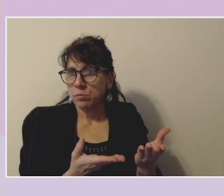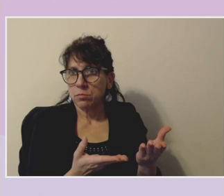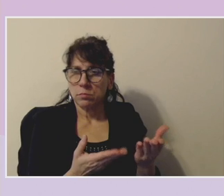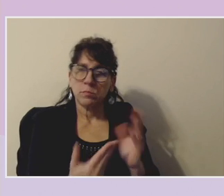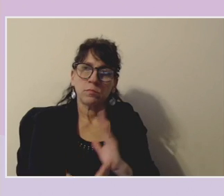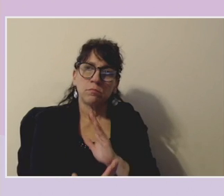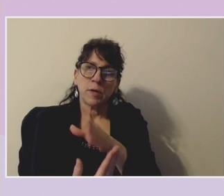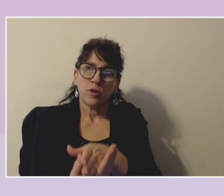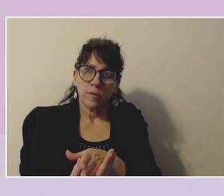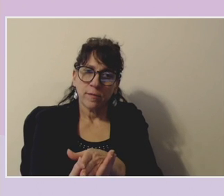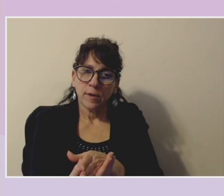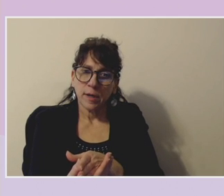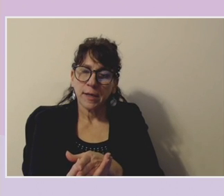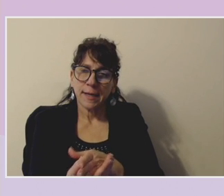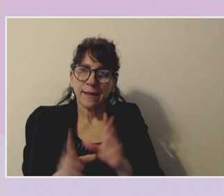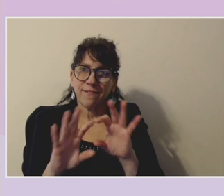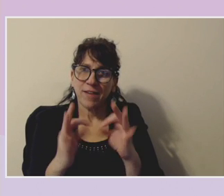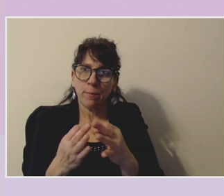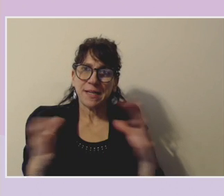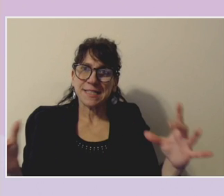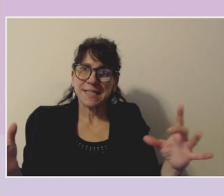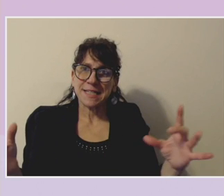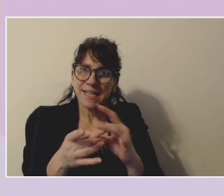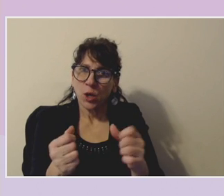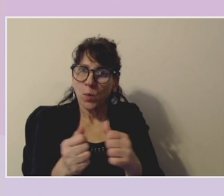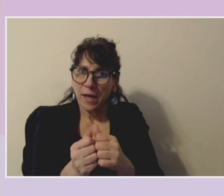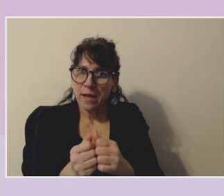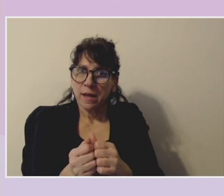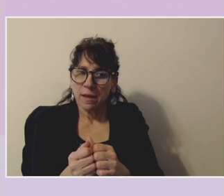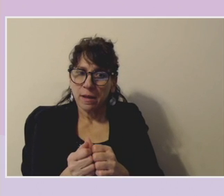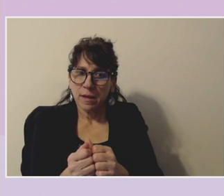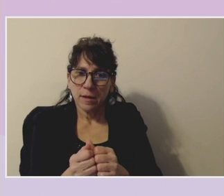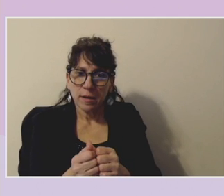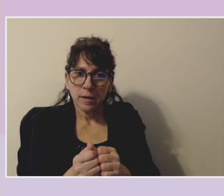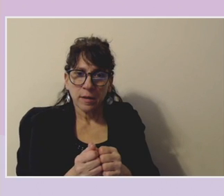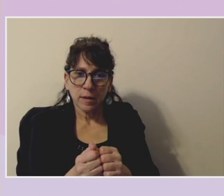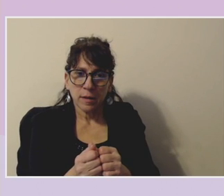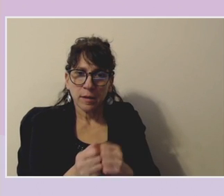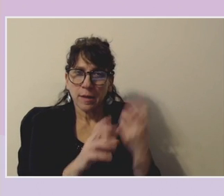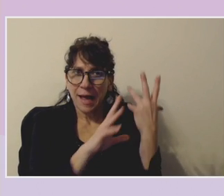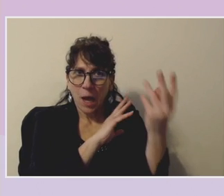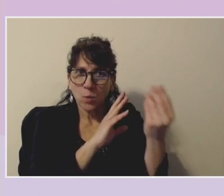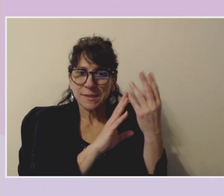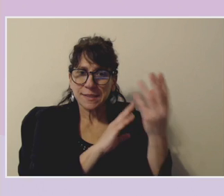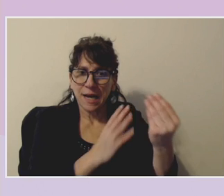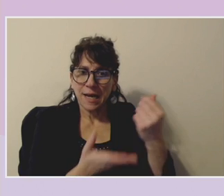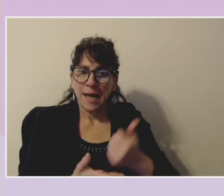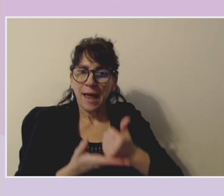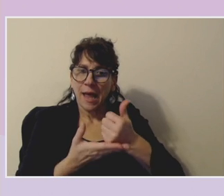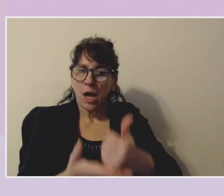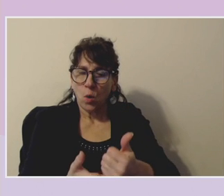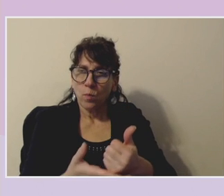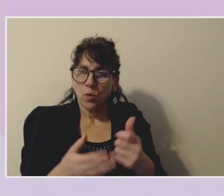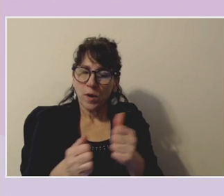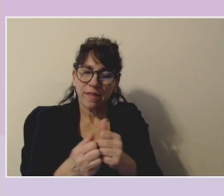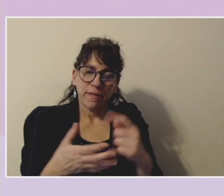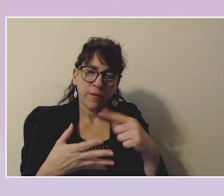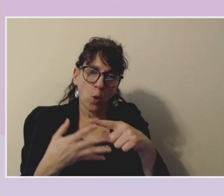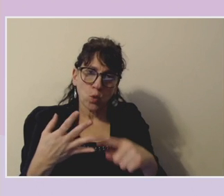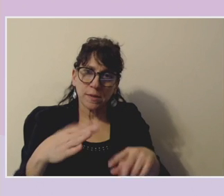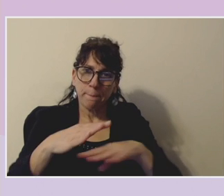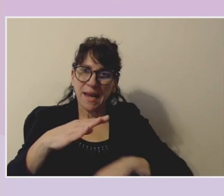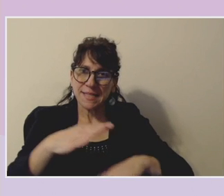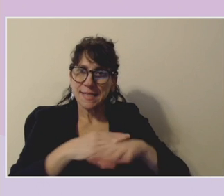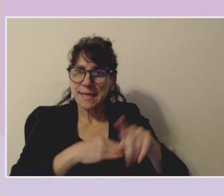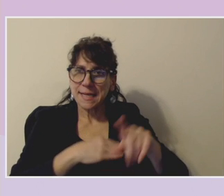these families connected with outside agencies that can help with those basic needs.